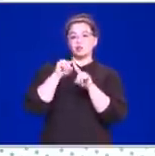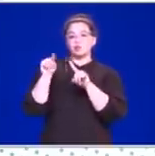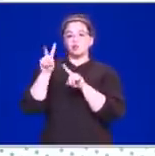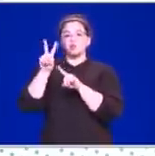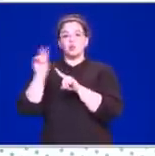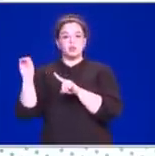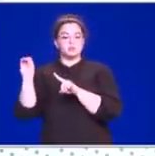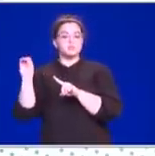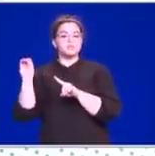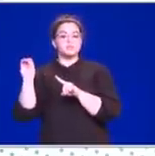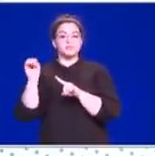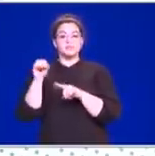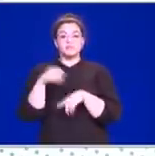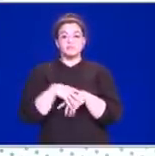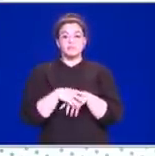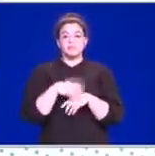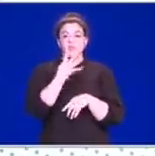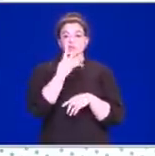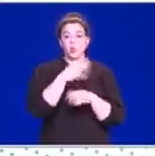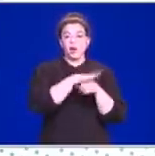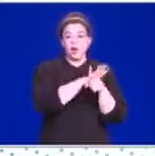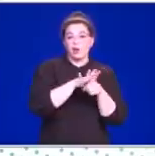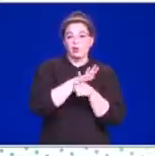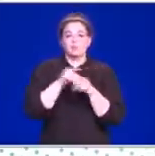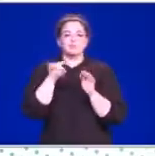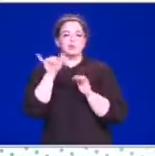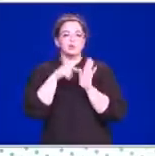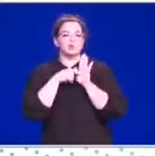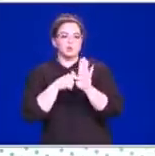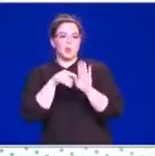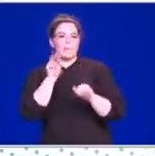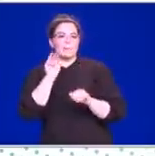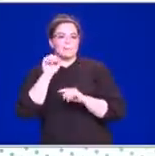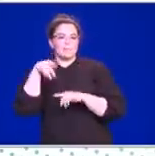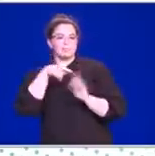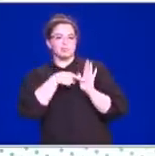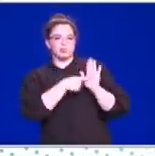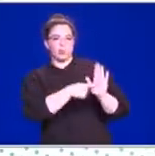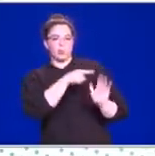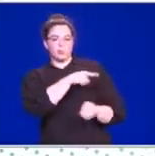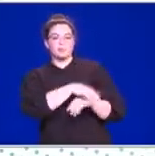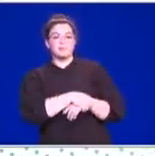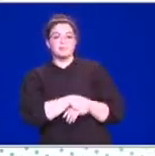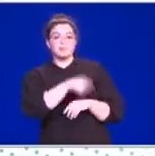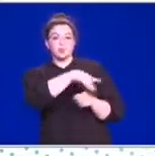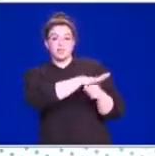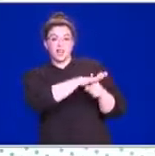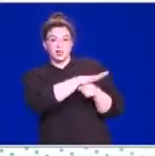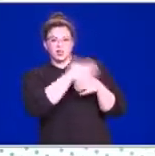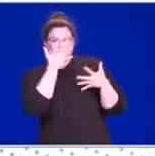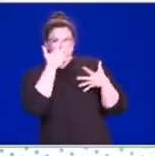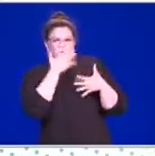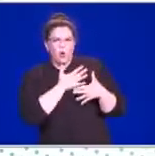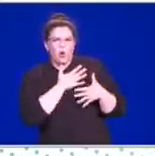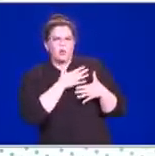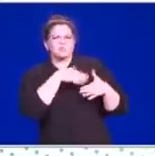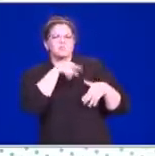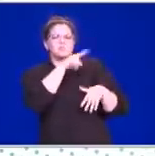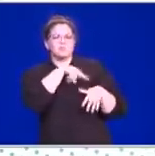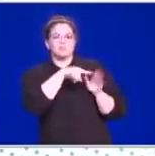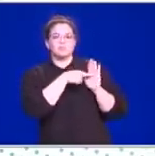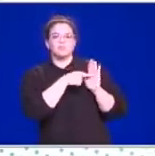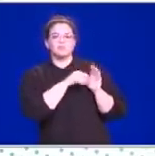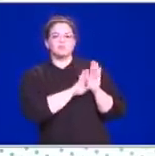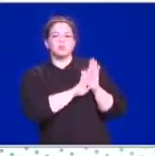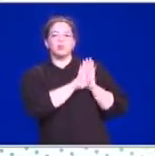2000. The 4 census regions are also outlined on the map. Those areas in the darkest shade had growth of